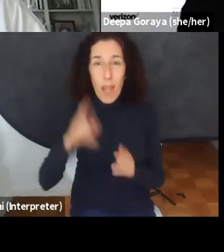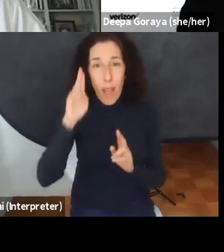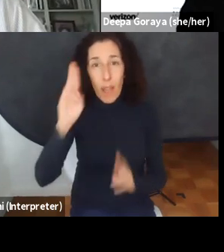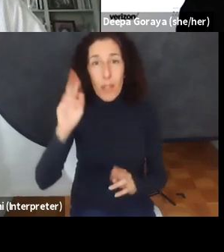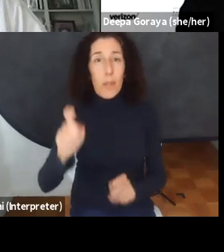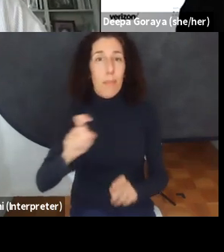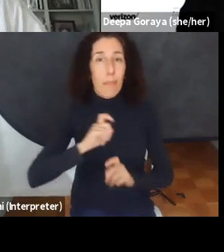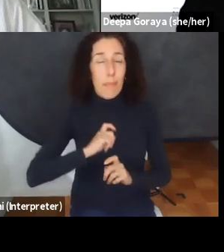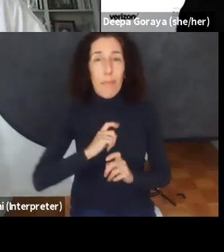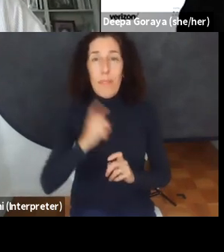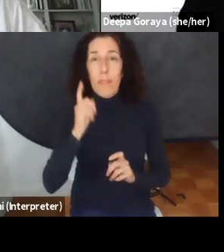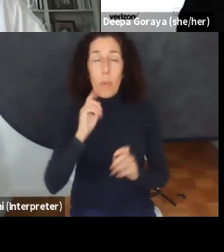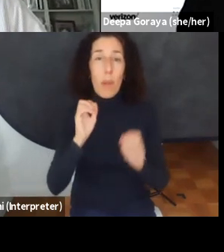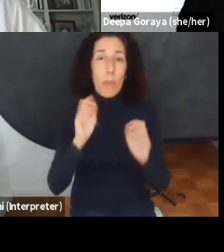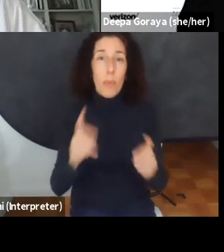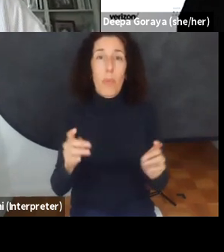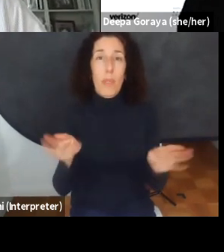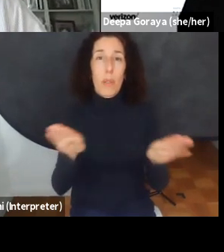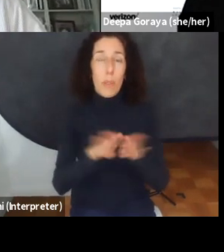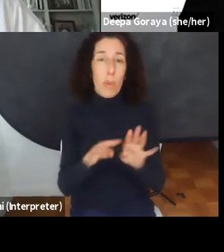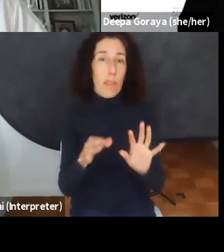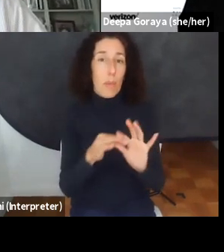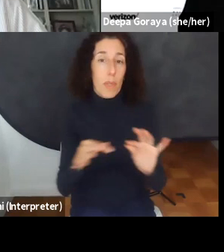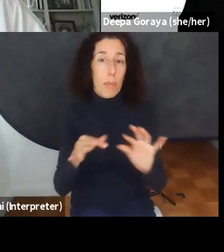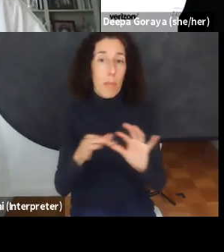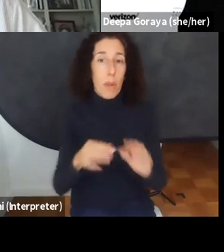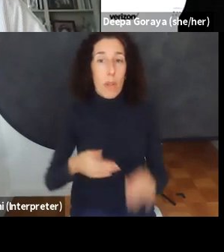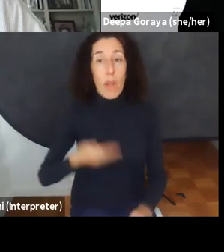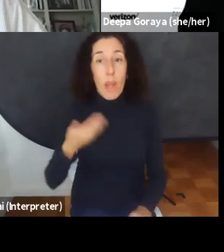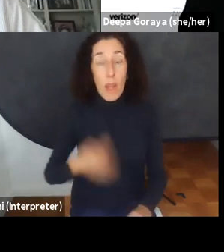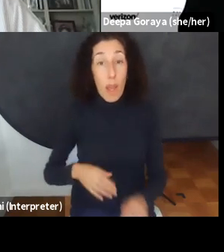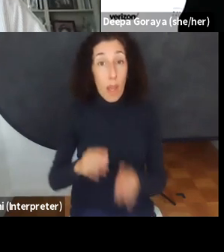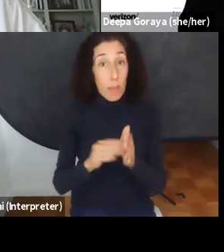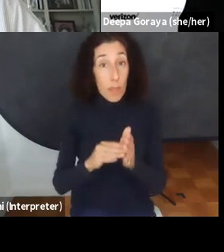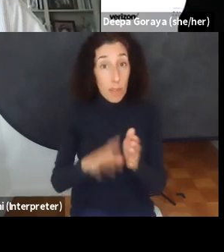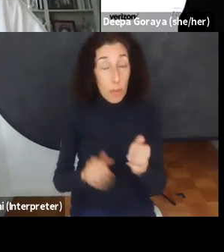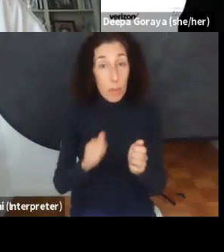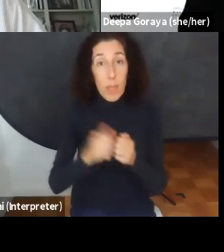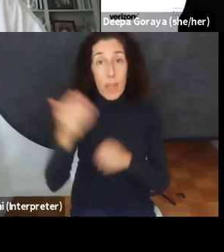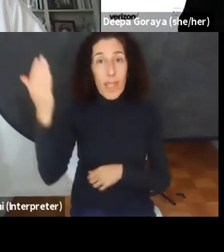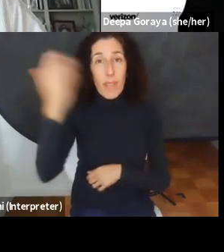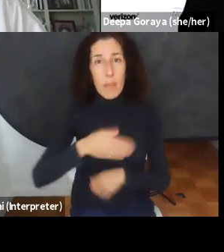here. I am a 3L student with an invisible disability.